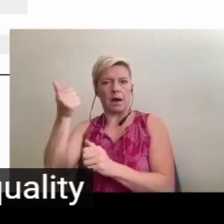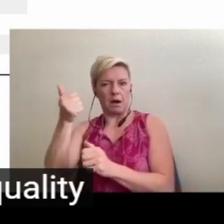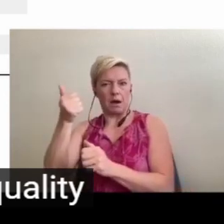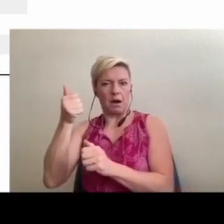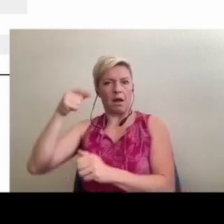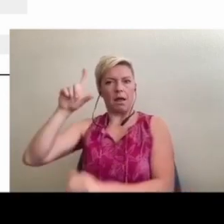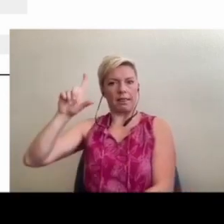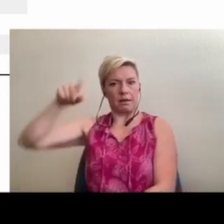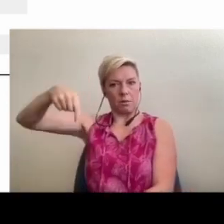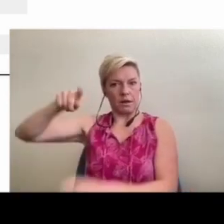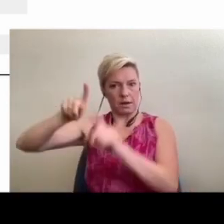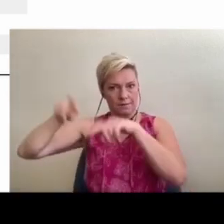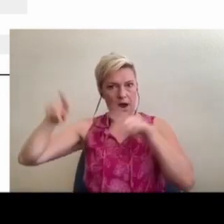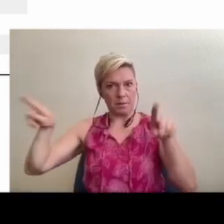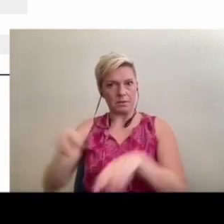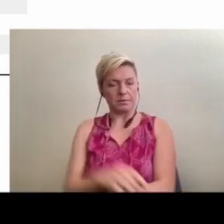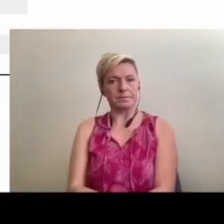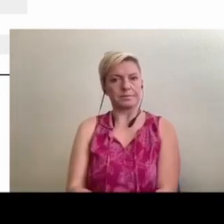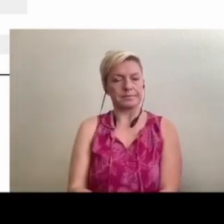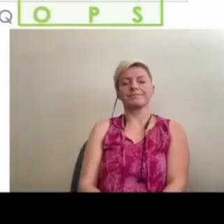overall.